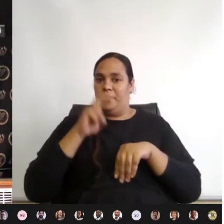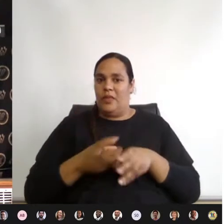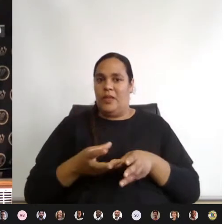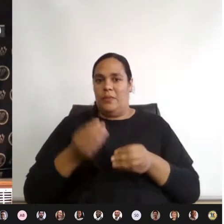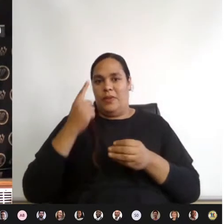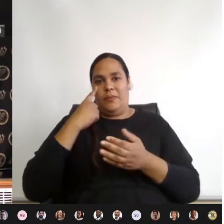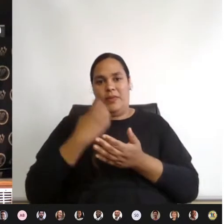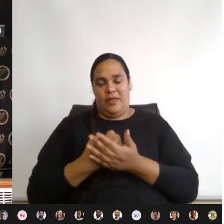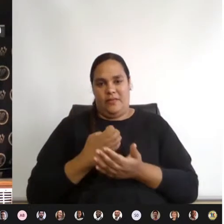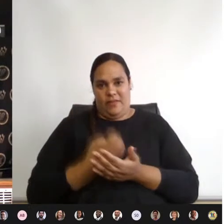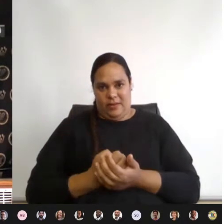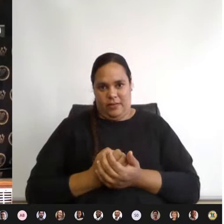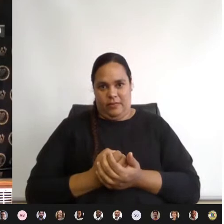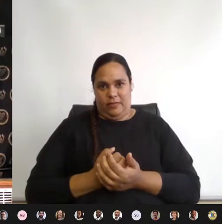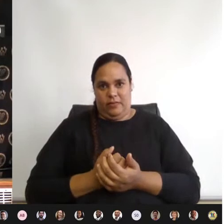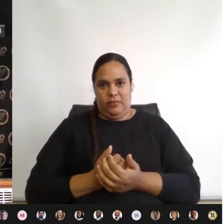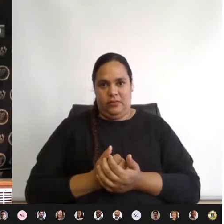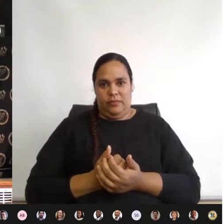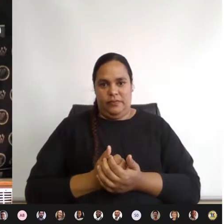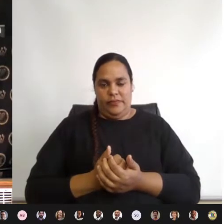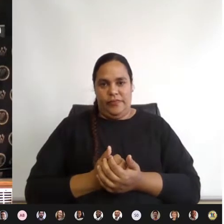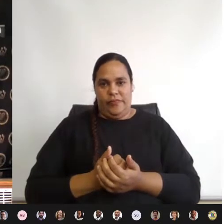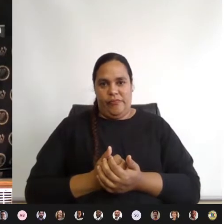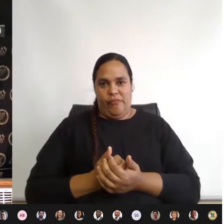up stronger in these things.